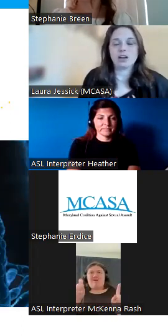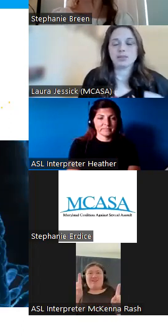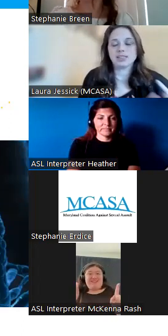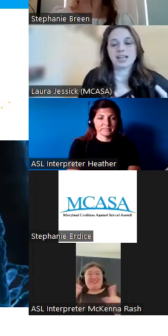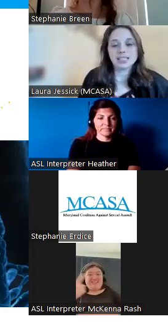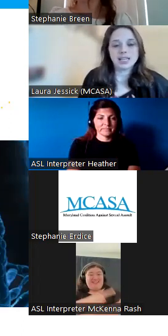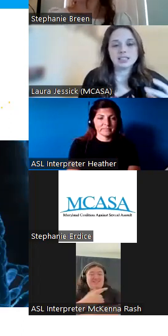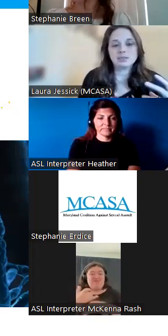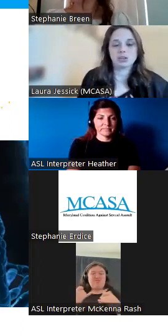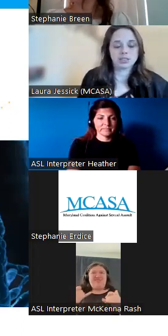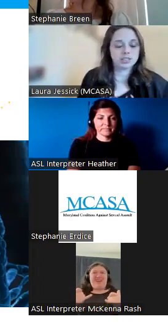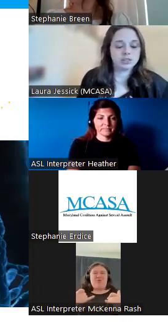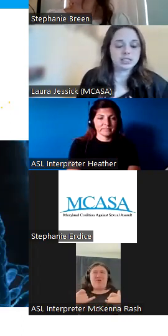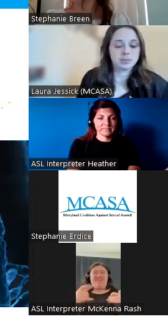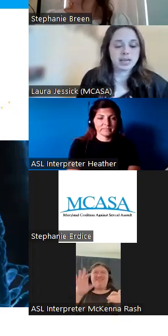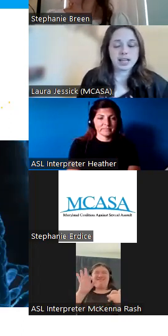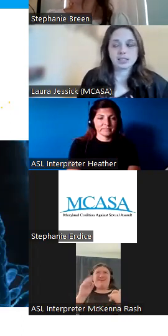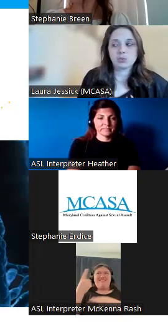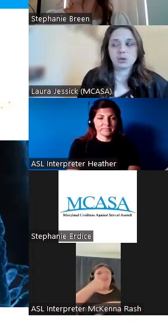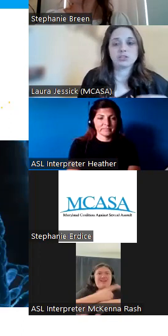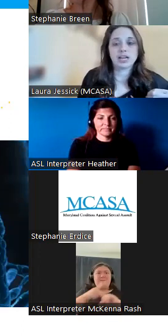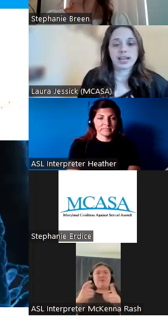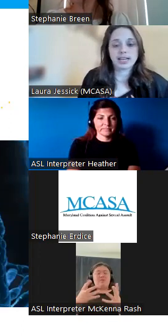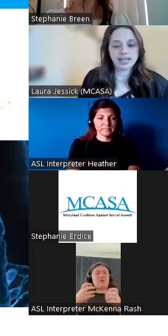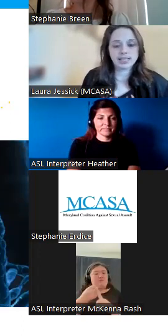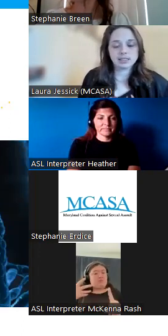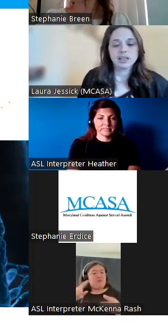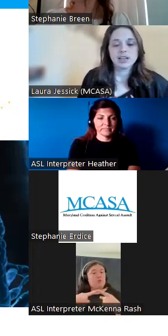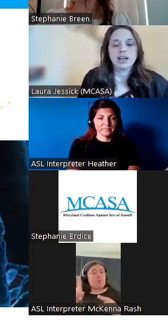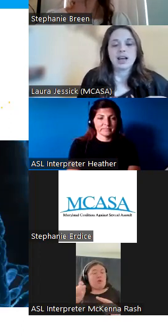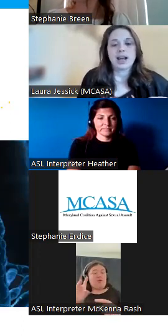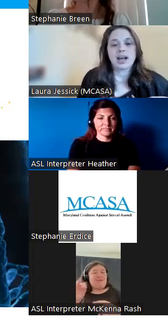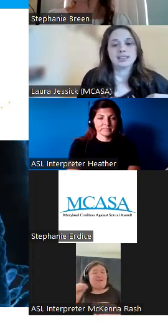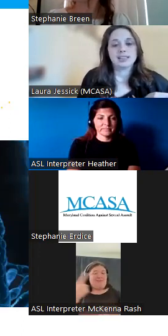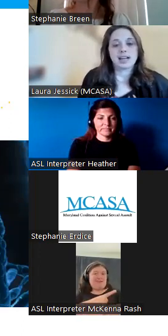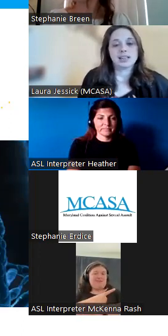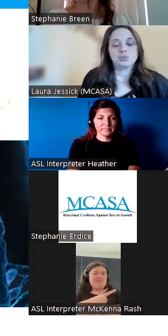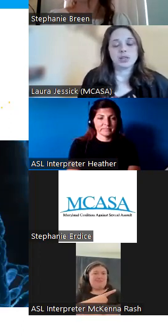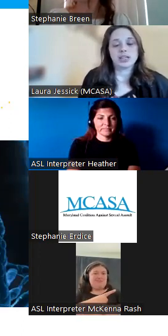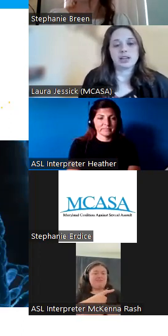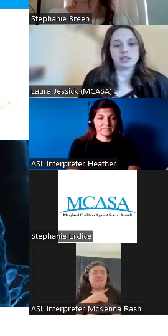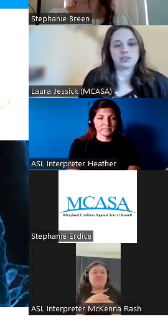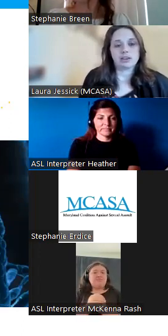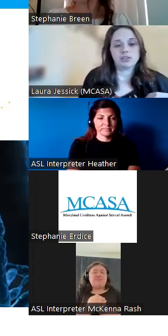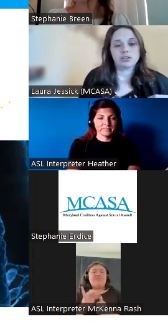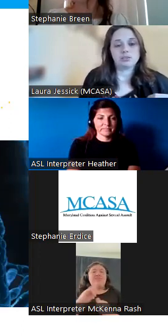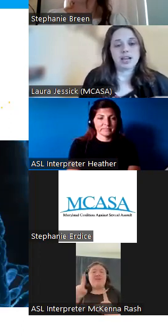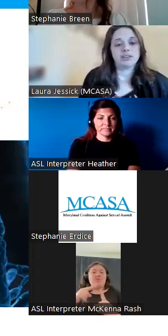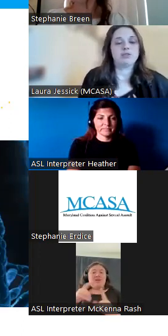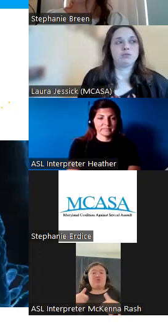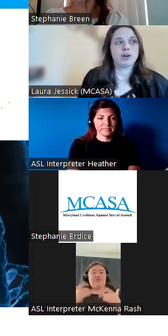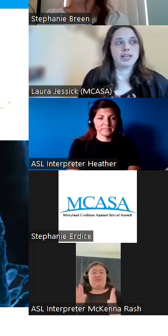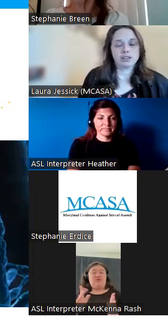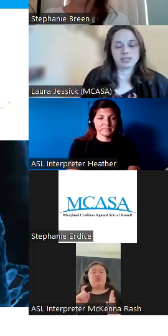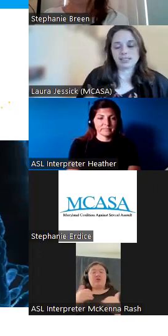now, it's 90 days, but we're looking to expand that to 180 days, as that is when a survivor should